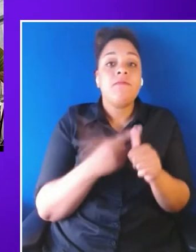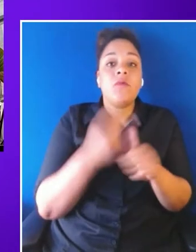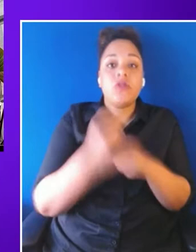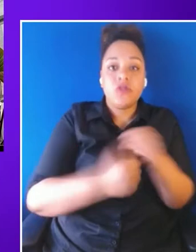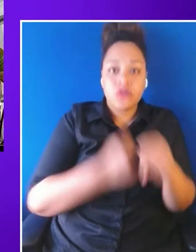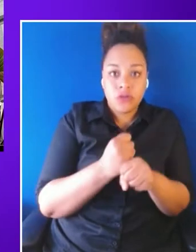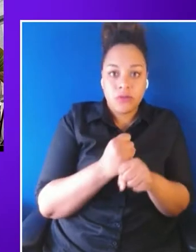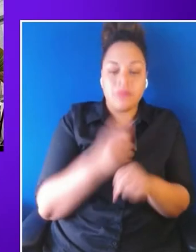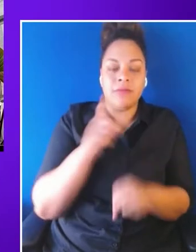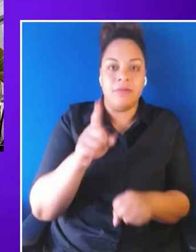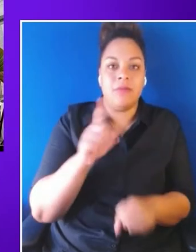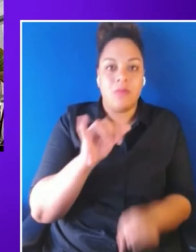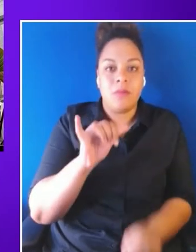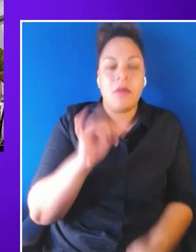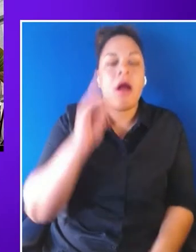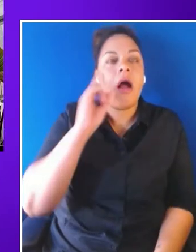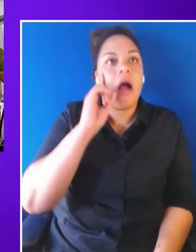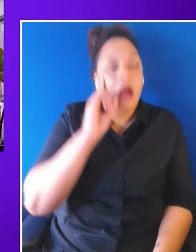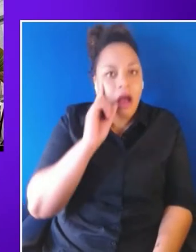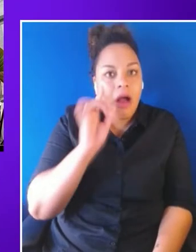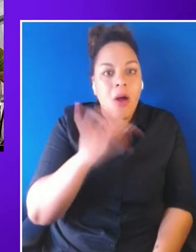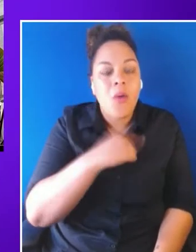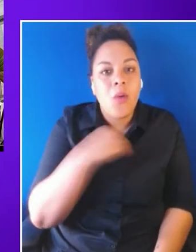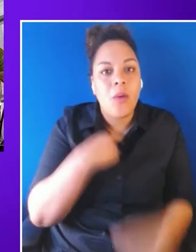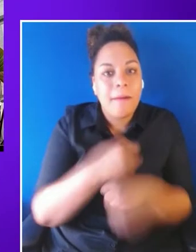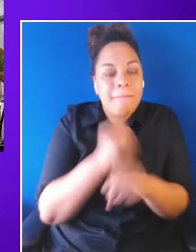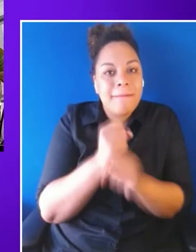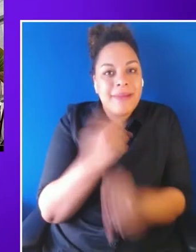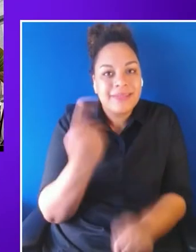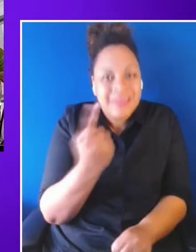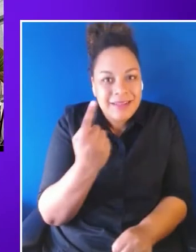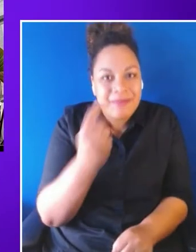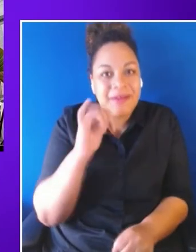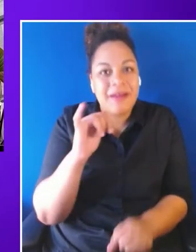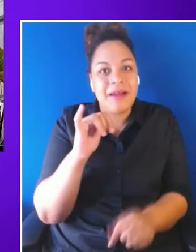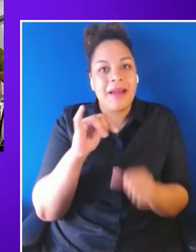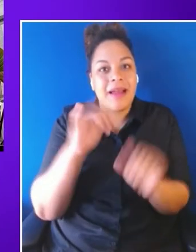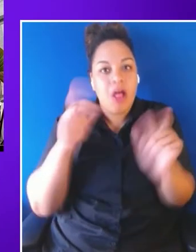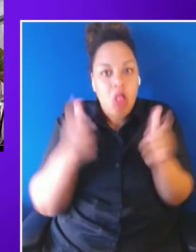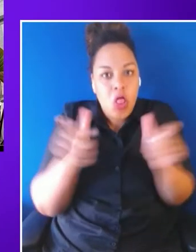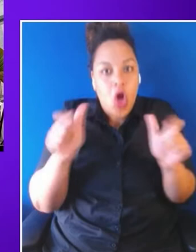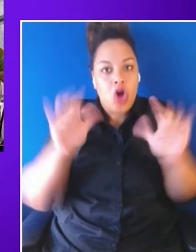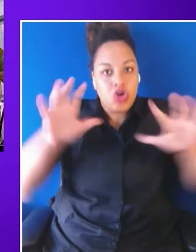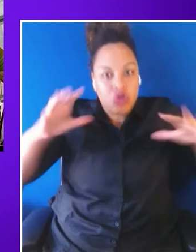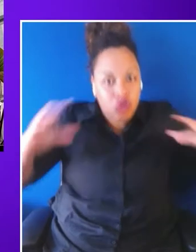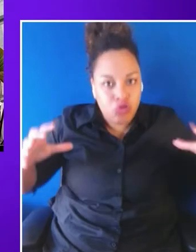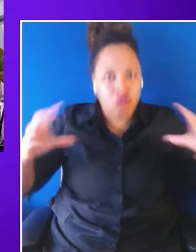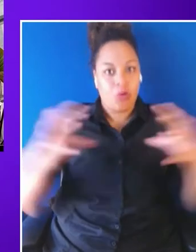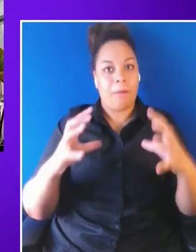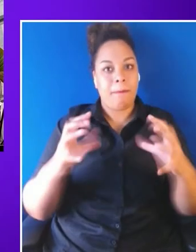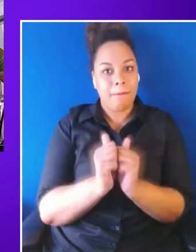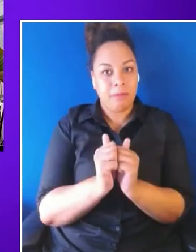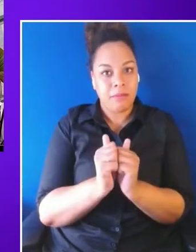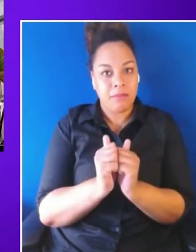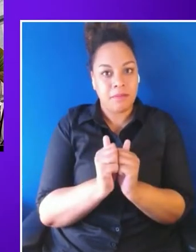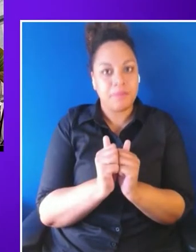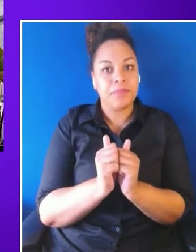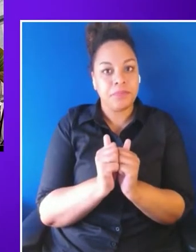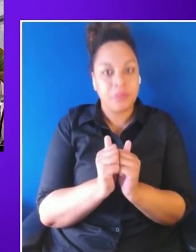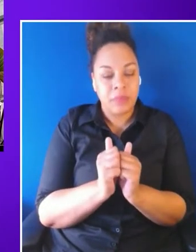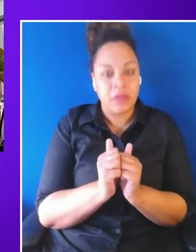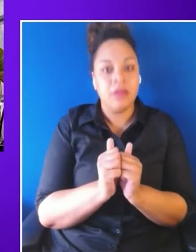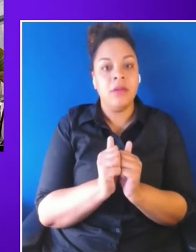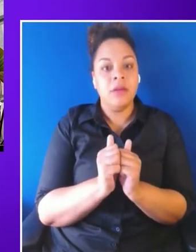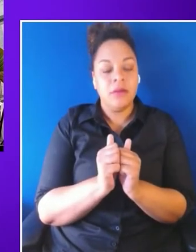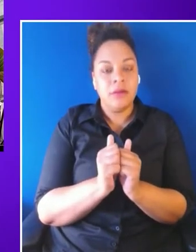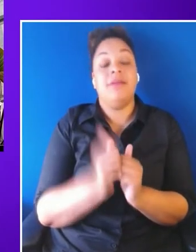aha moment of we created something that brings a larger group of people together. And then because of